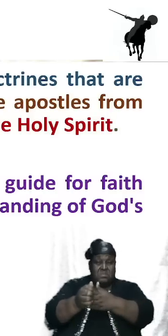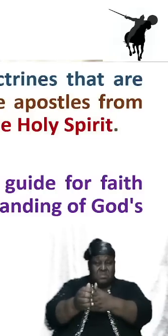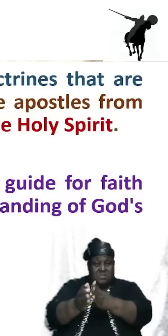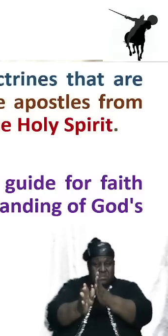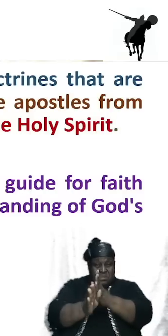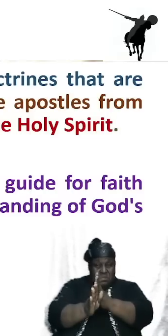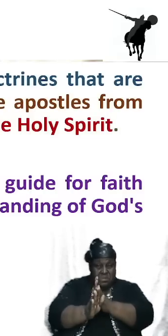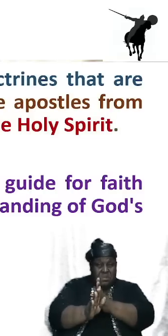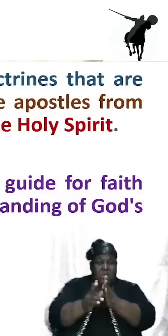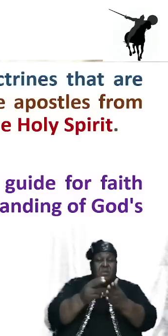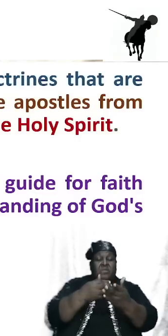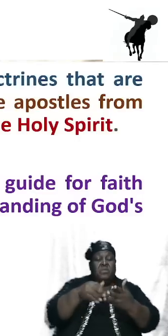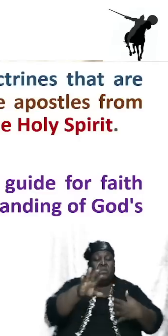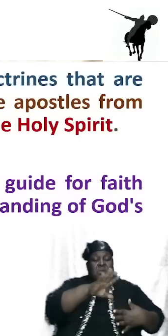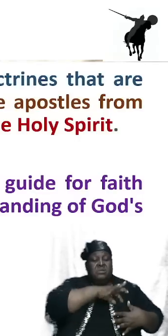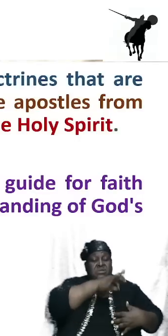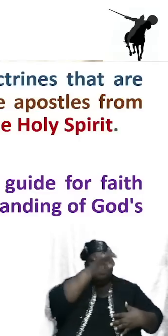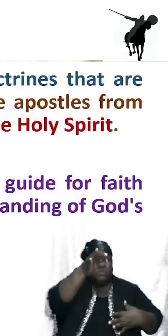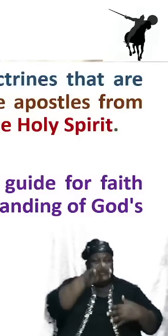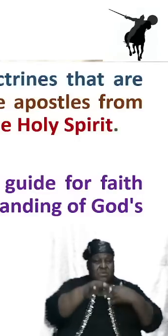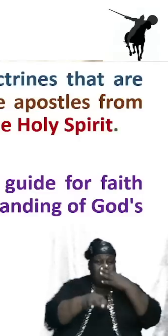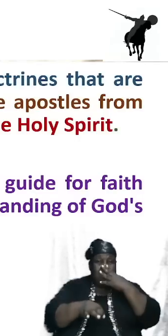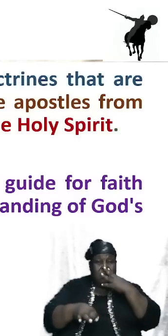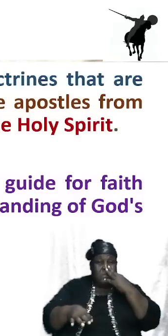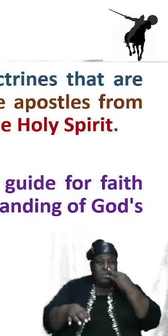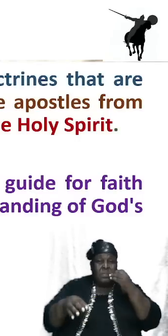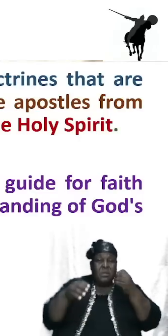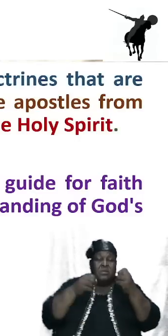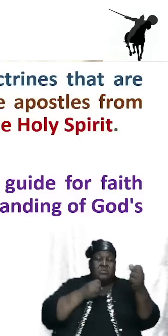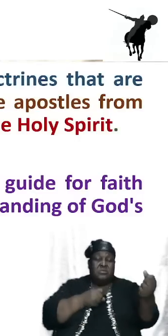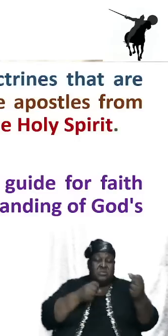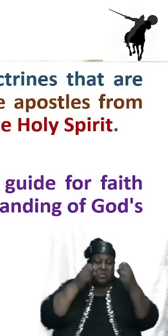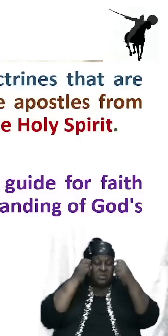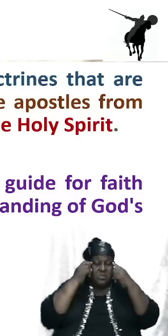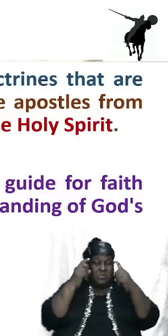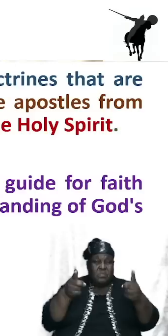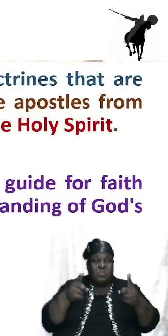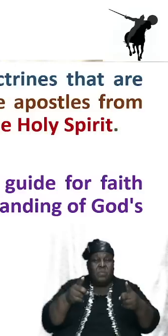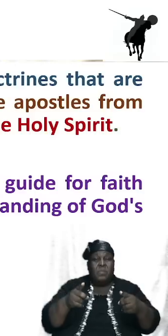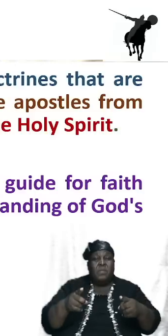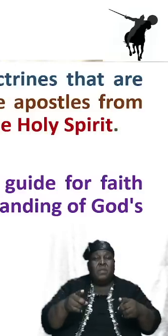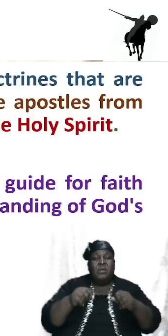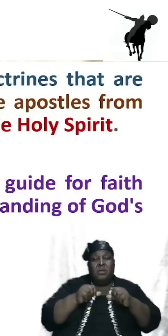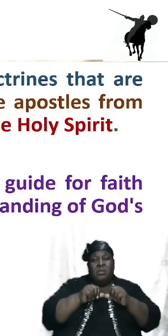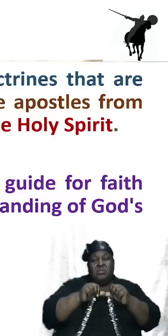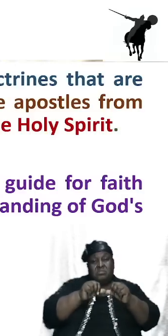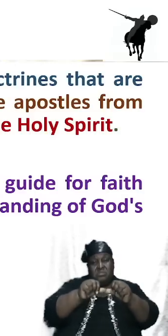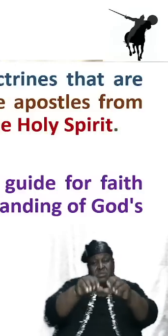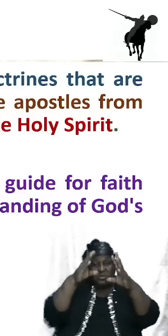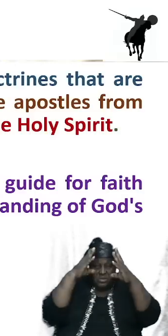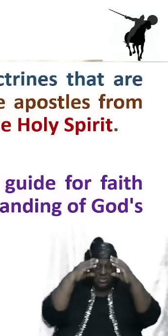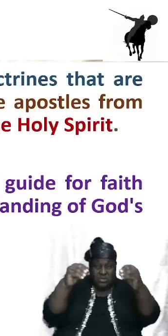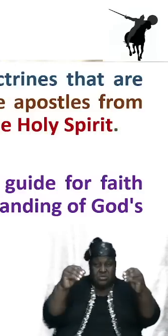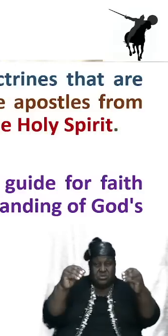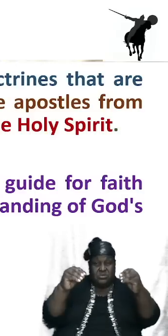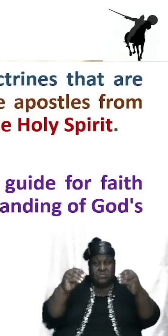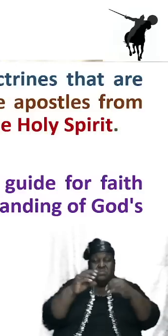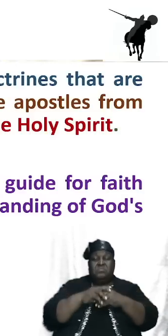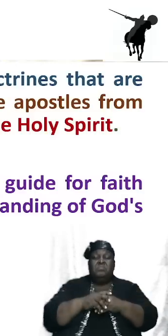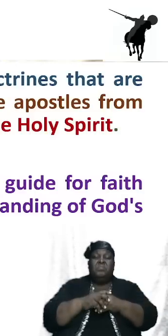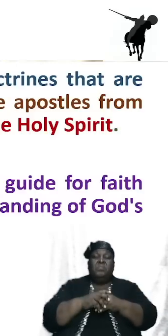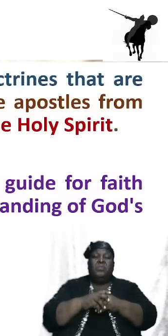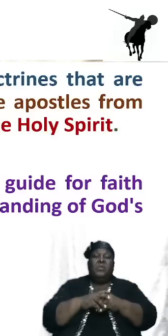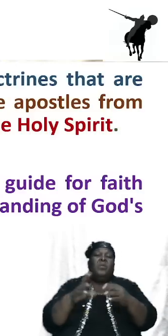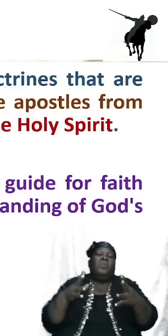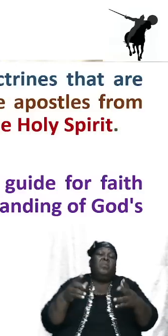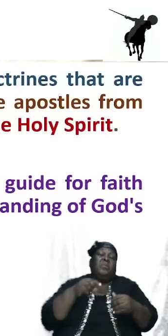guidelining of the Holy Spirit. So sound doctrine refers to the teachings of our doctrines that are consistent with Scripture. Amen. In other words, whatever